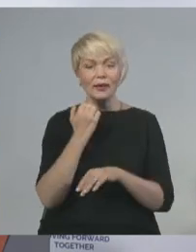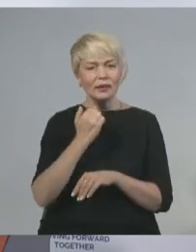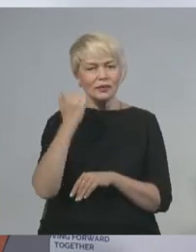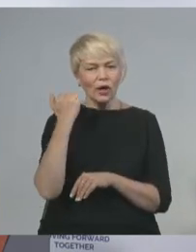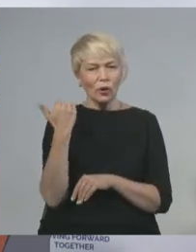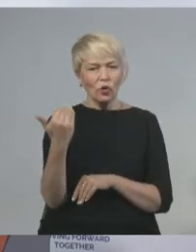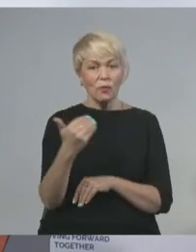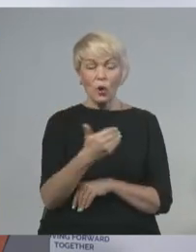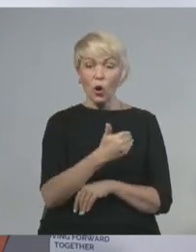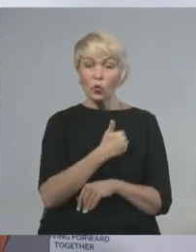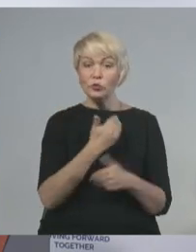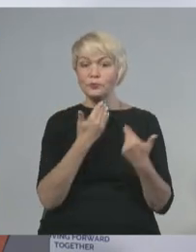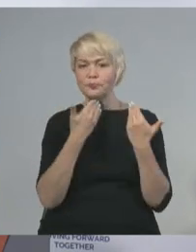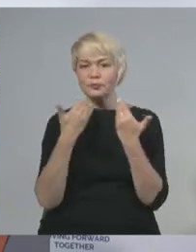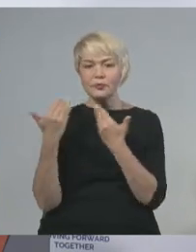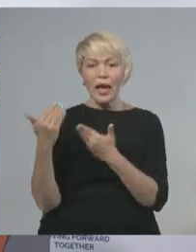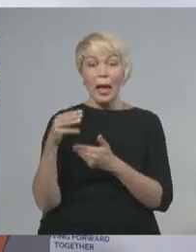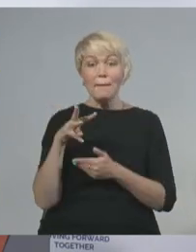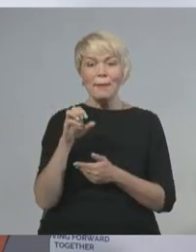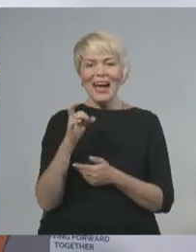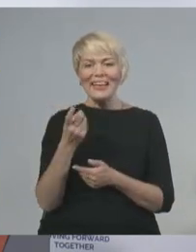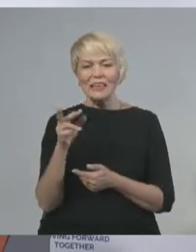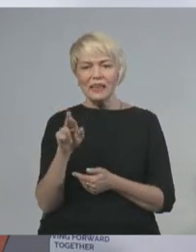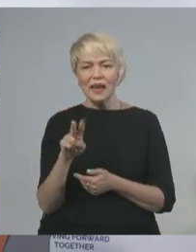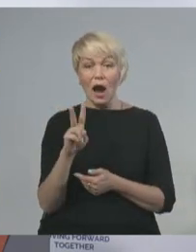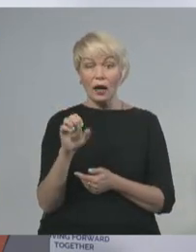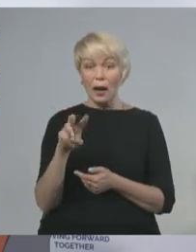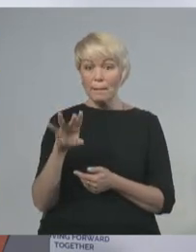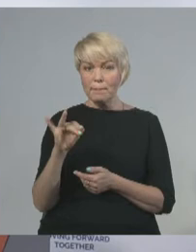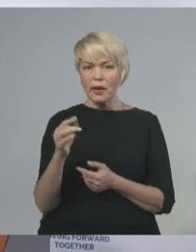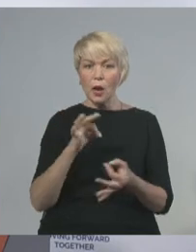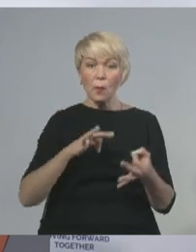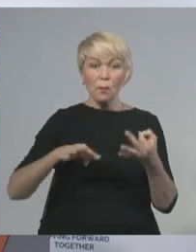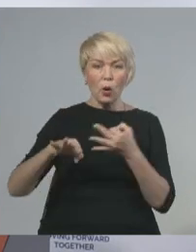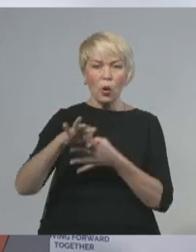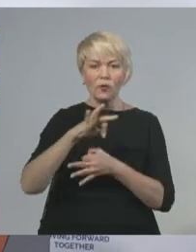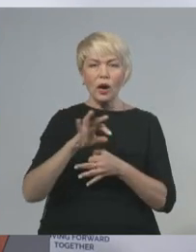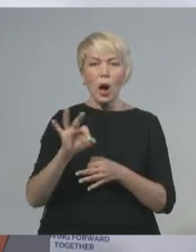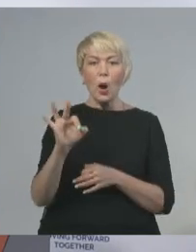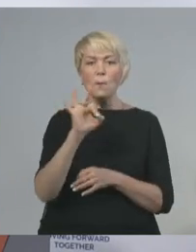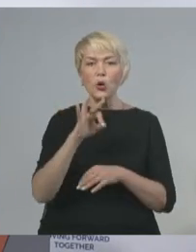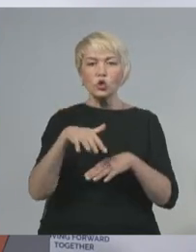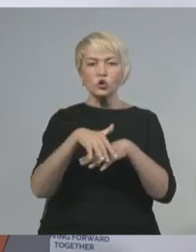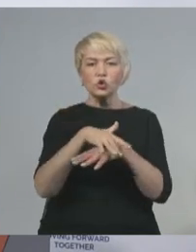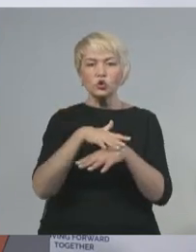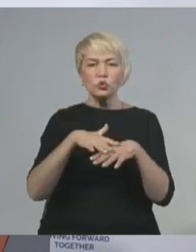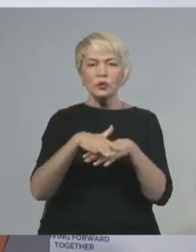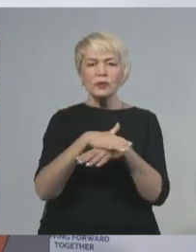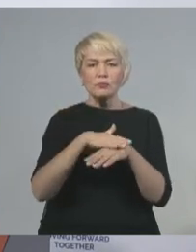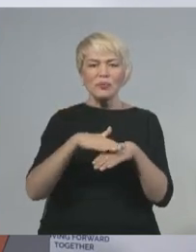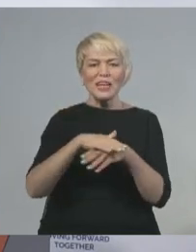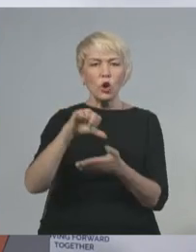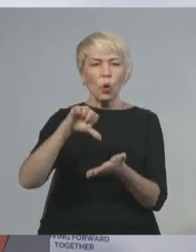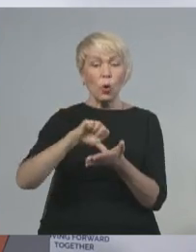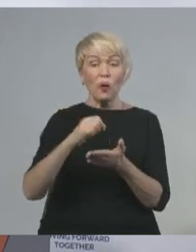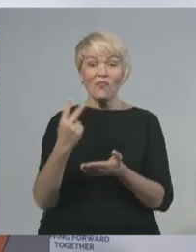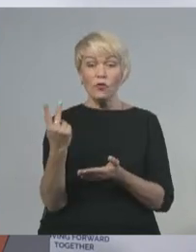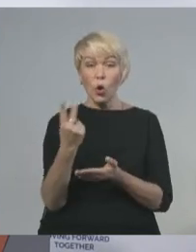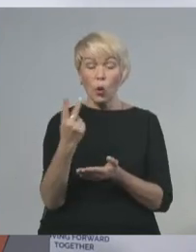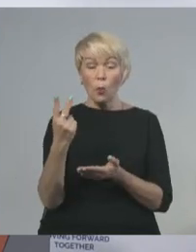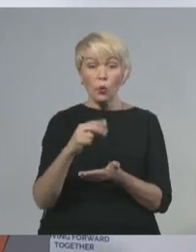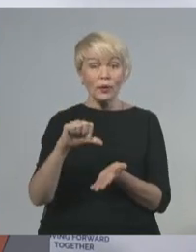ask also the question about public broadcaster because you both represent public radios in your countries